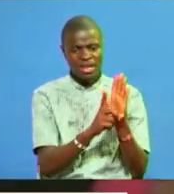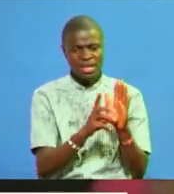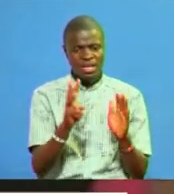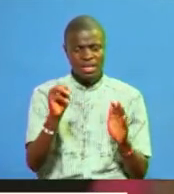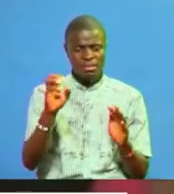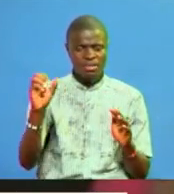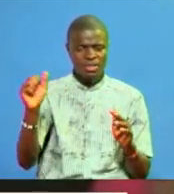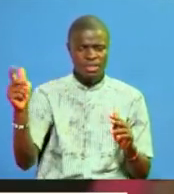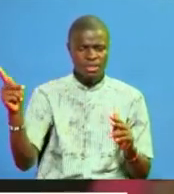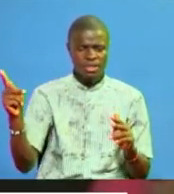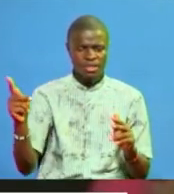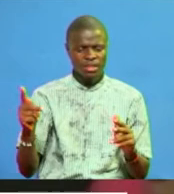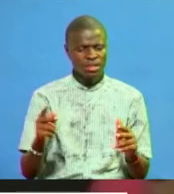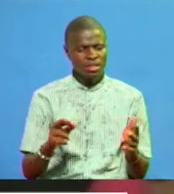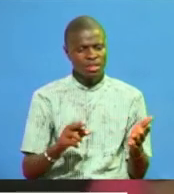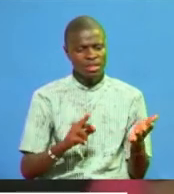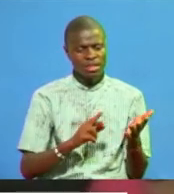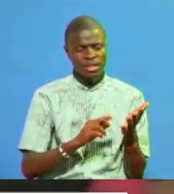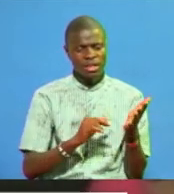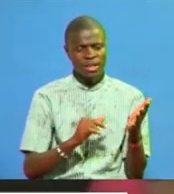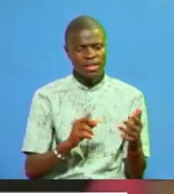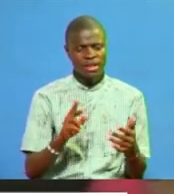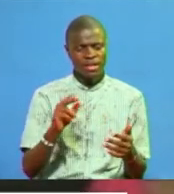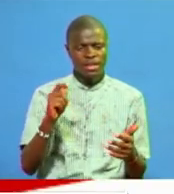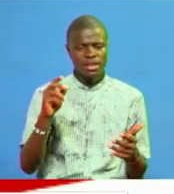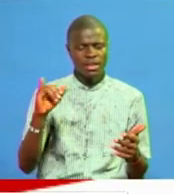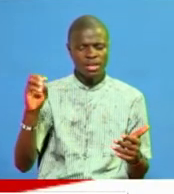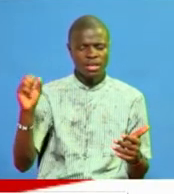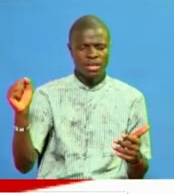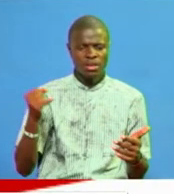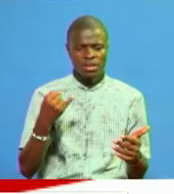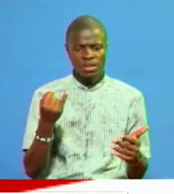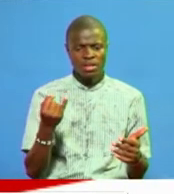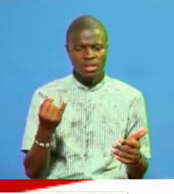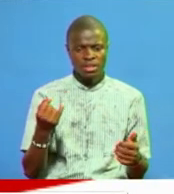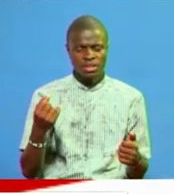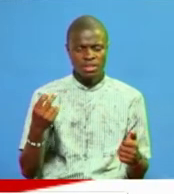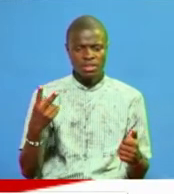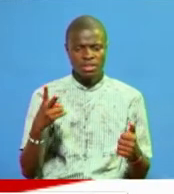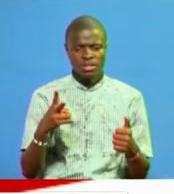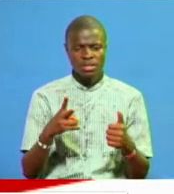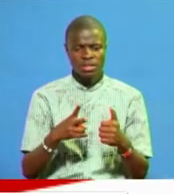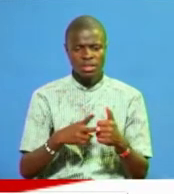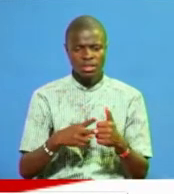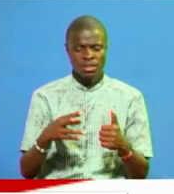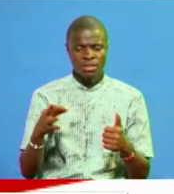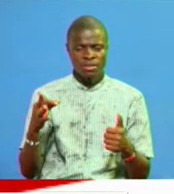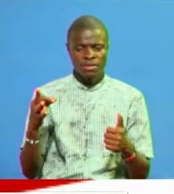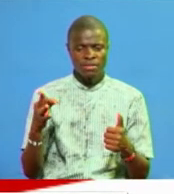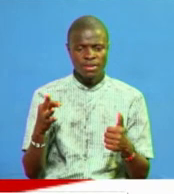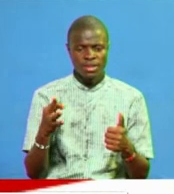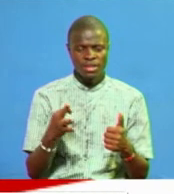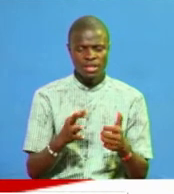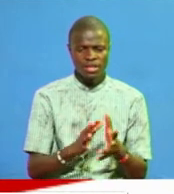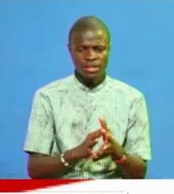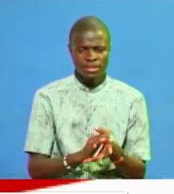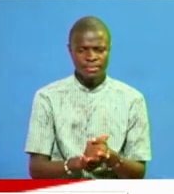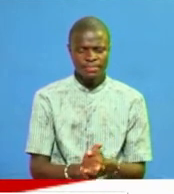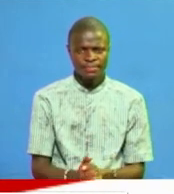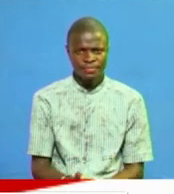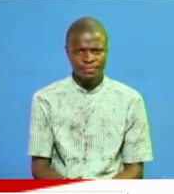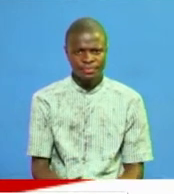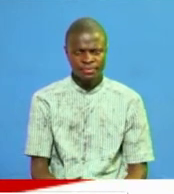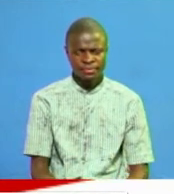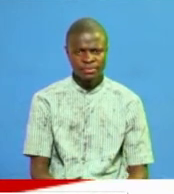Kenya, radio coverage is at 78%, with TV leading with 80 and newspaper with 30. Edward Nyamu,